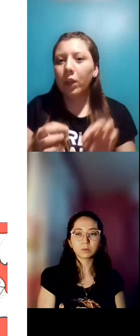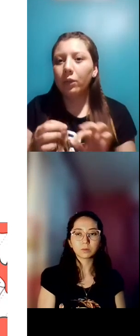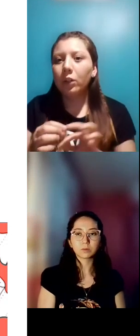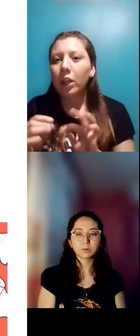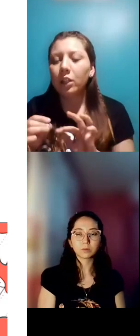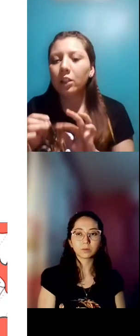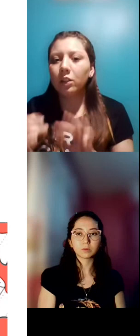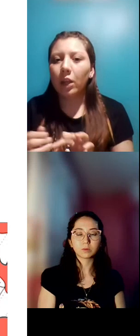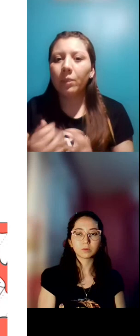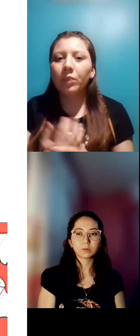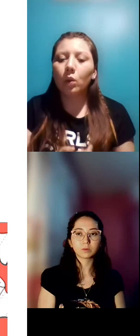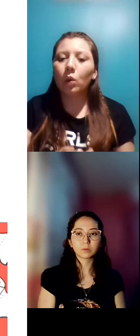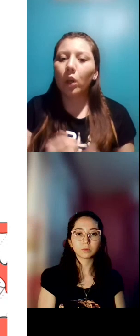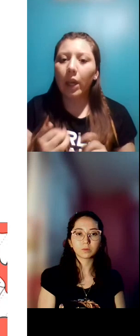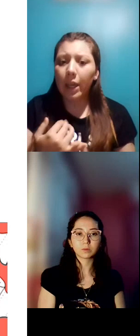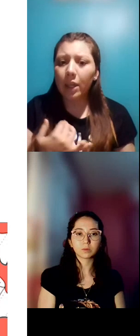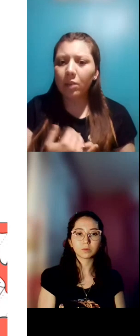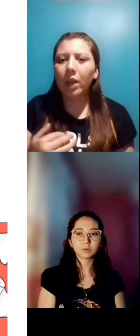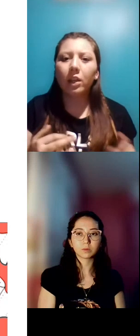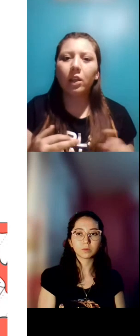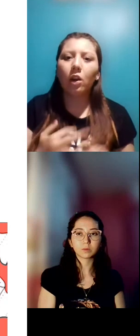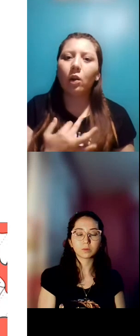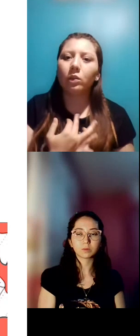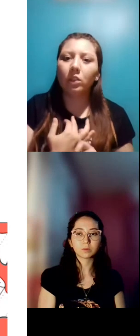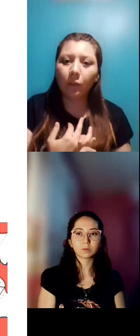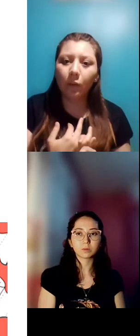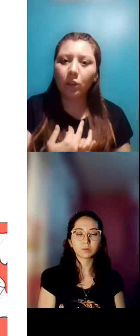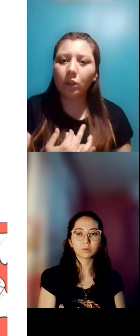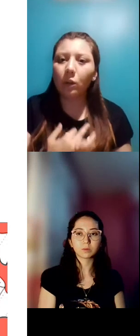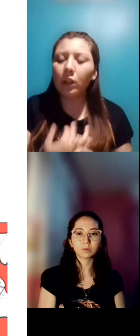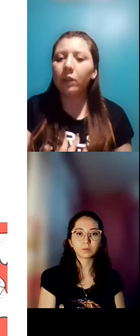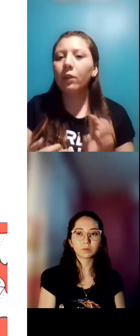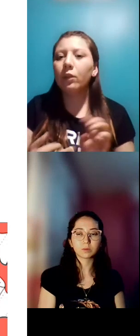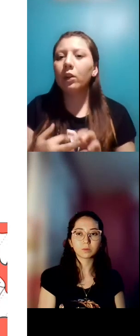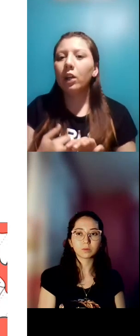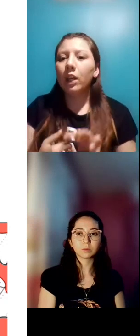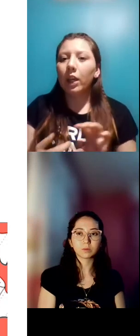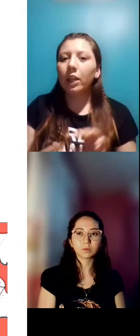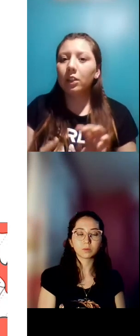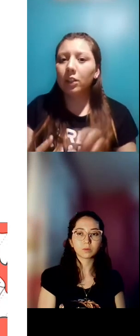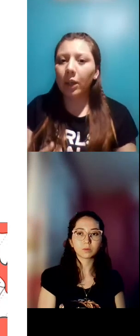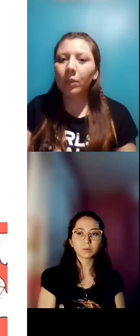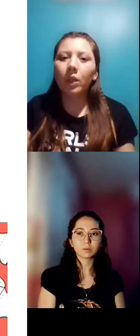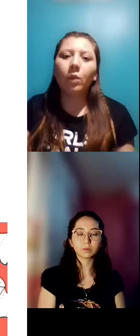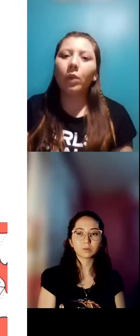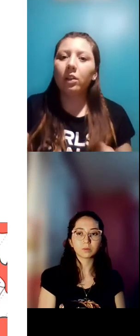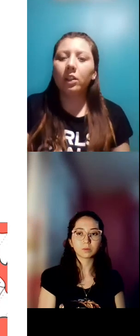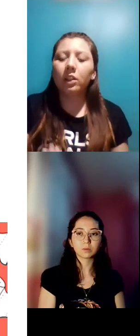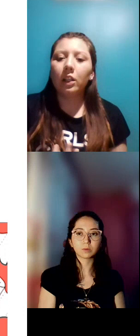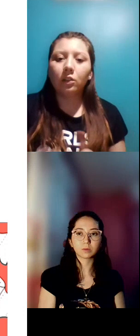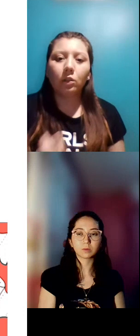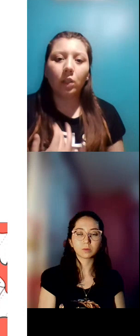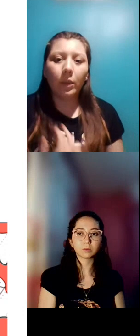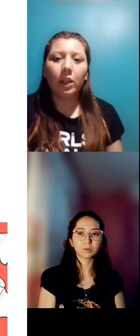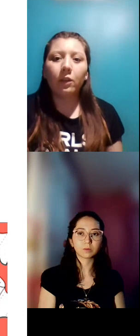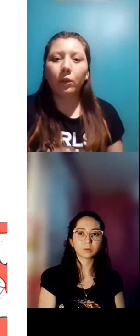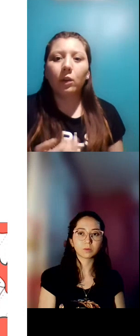while before eating them, cook egg, my own seafood thoroughly before eating them,